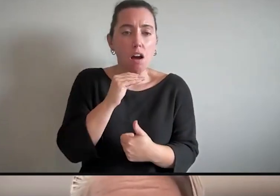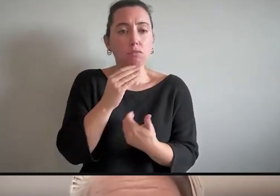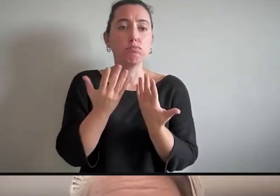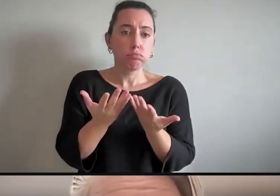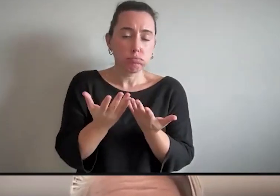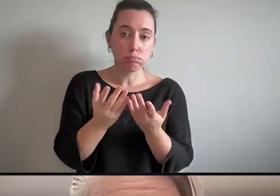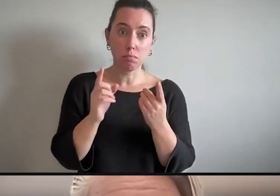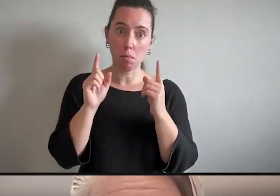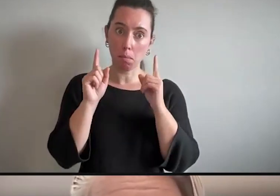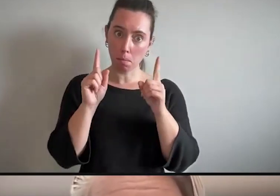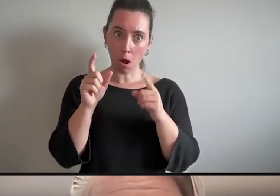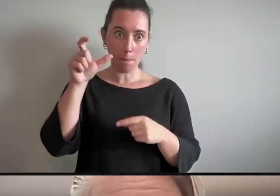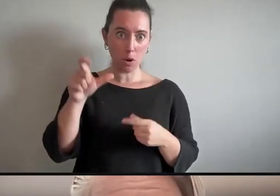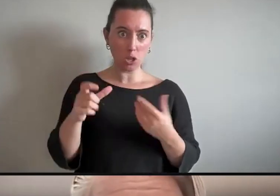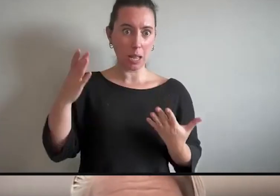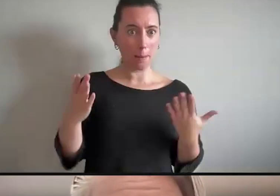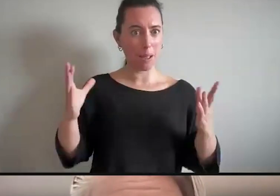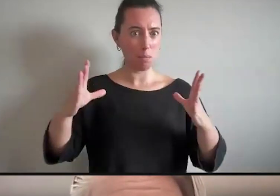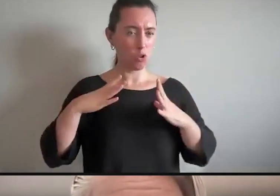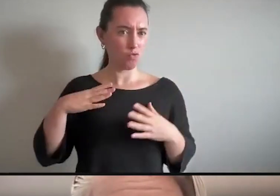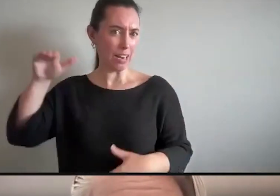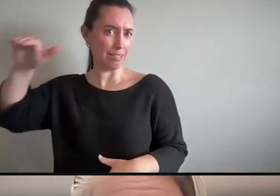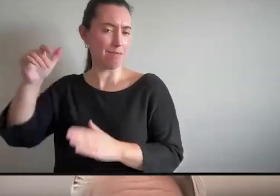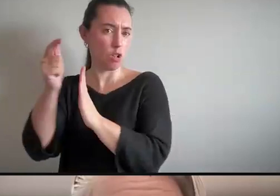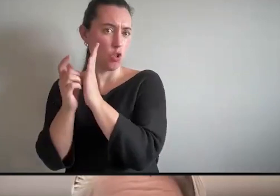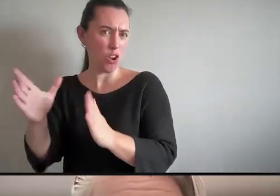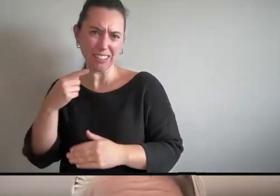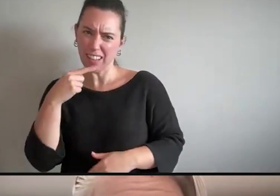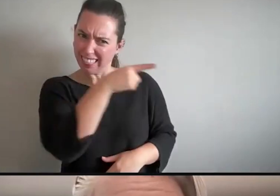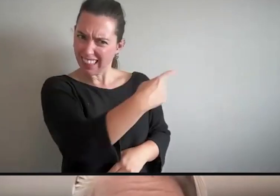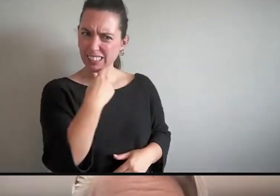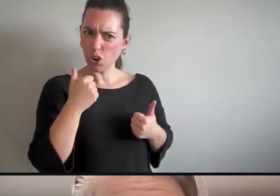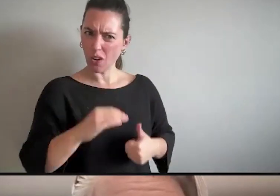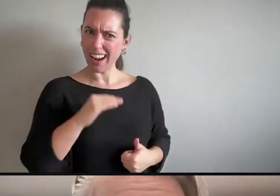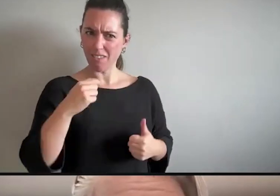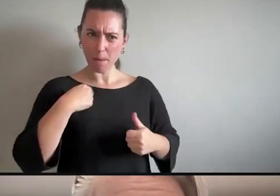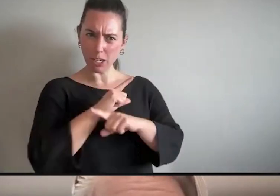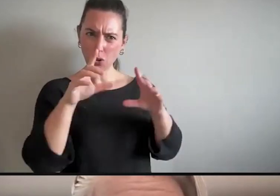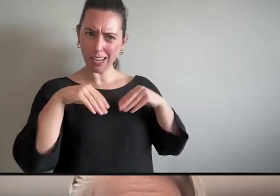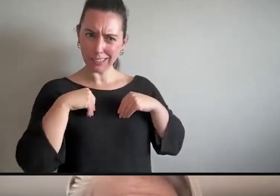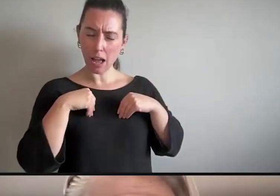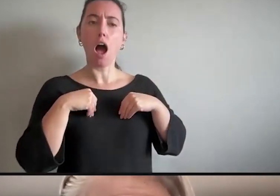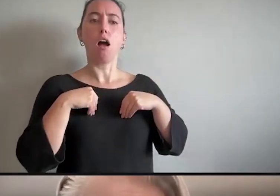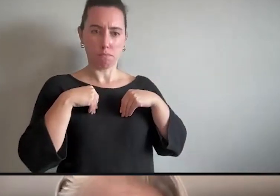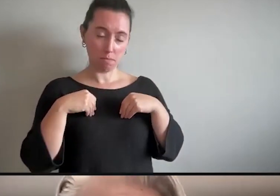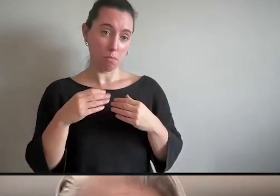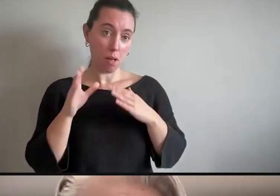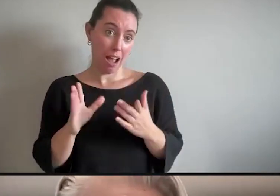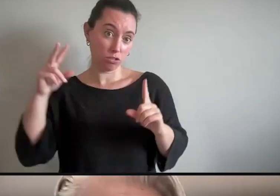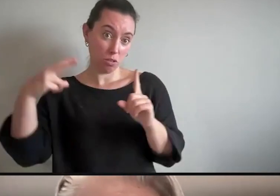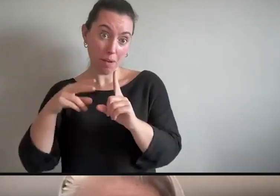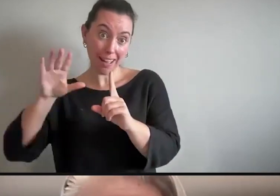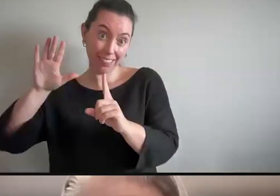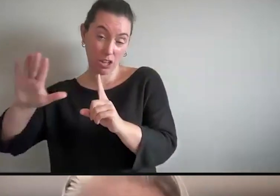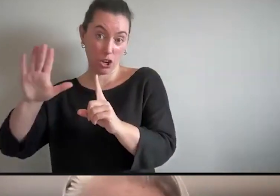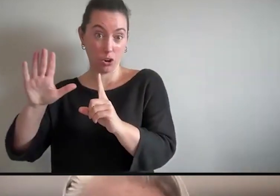lawsuit on the other side, good enough is not always good enough. Right. So I can tell you that I have customers who will